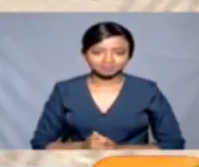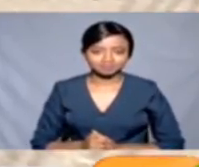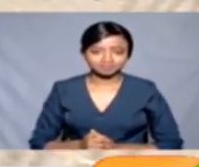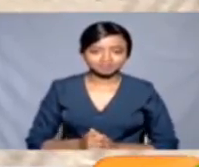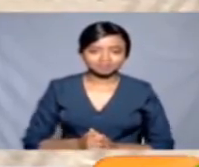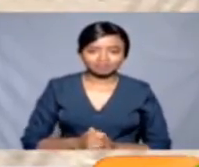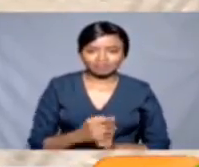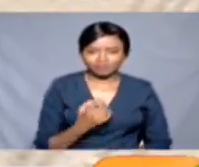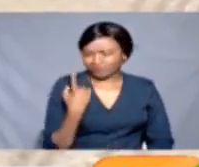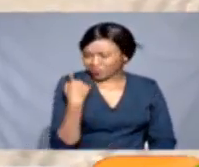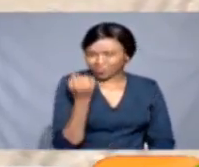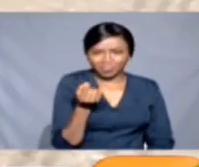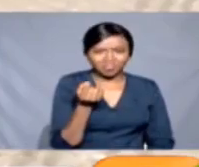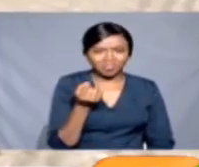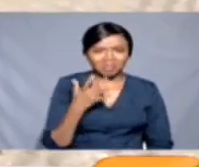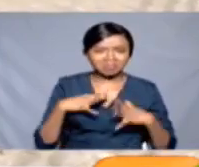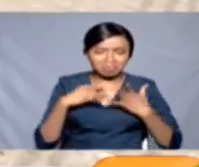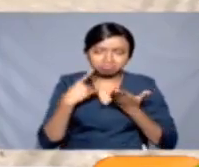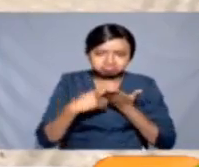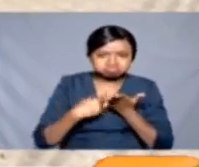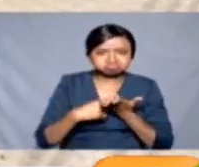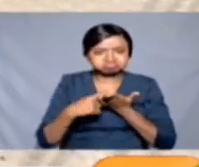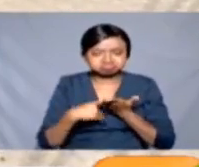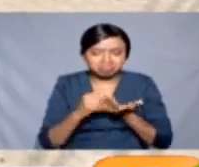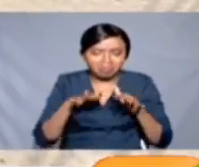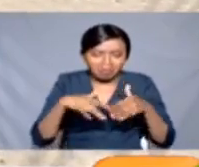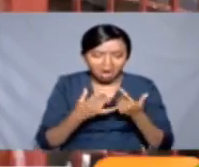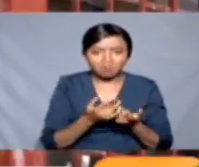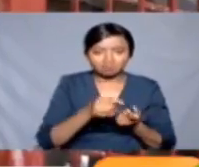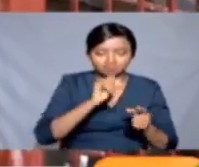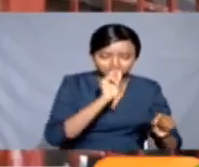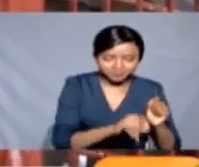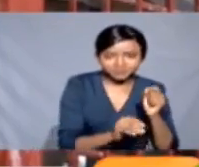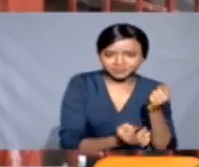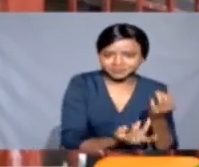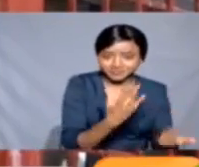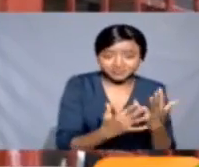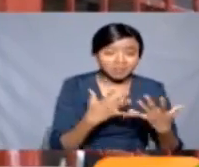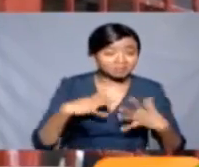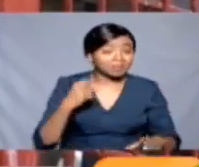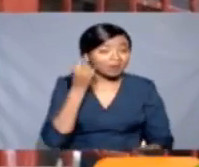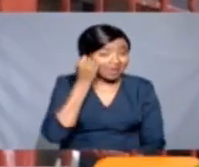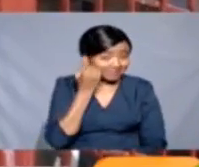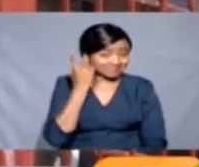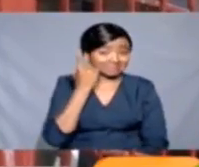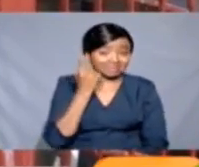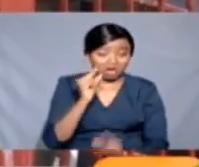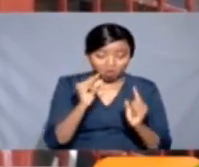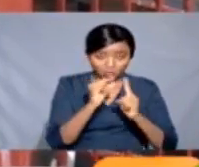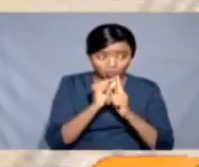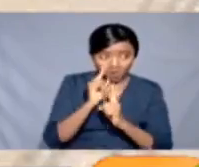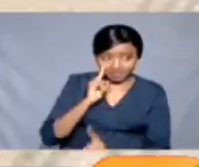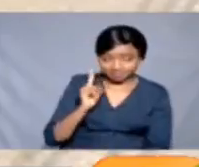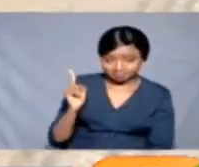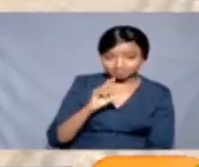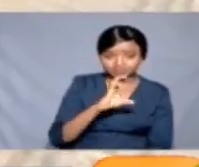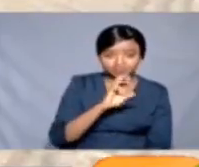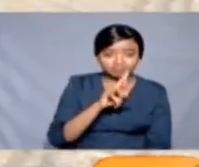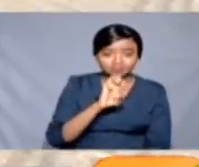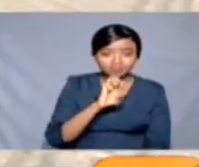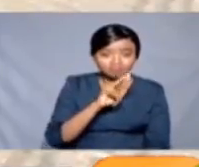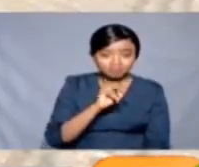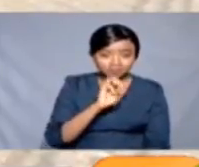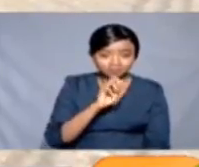Lately, there has been a lot of talk about cremation here in Kenya. Many people are familiar with the term cremation, but few are with the